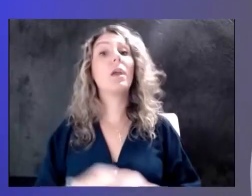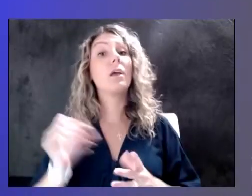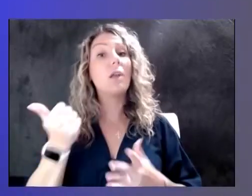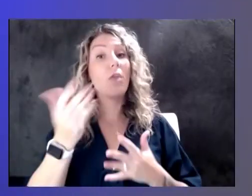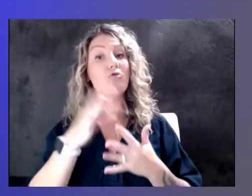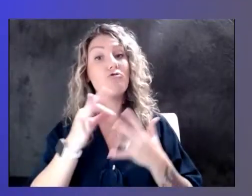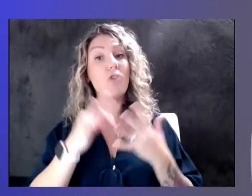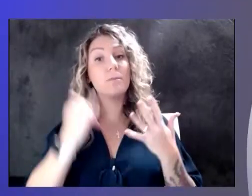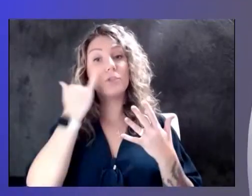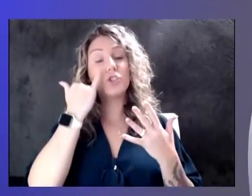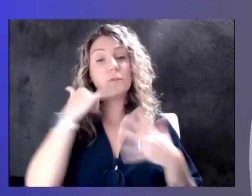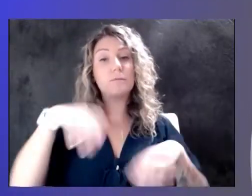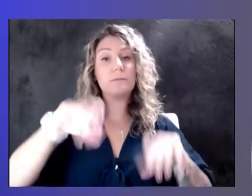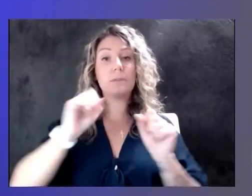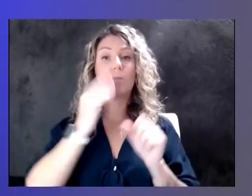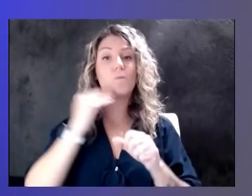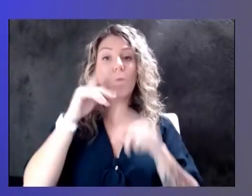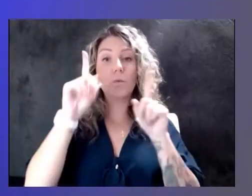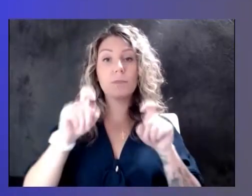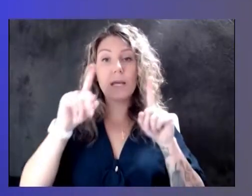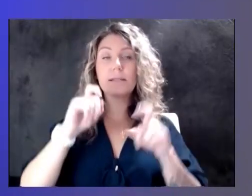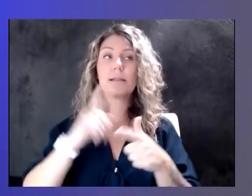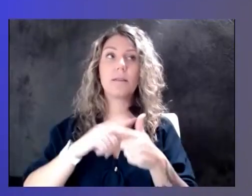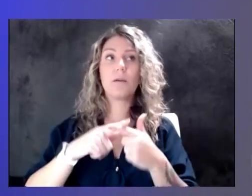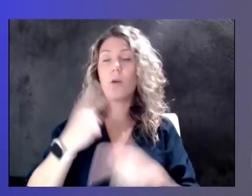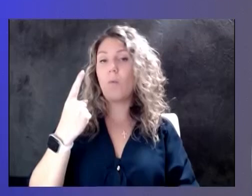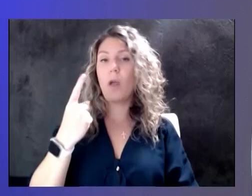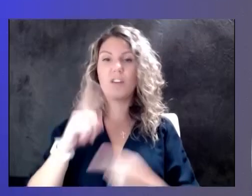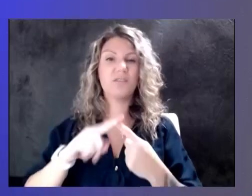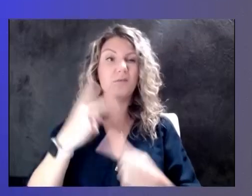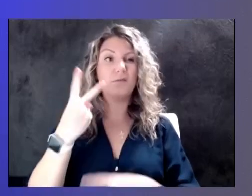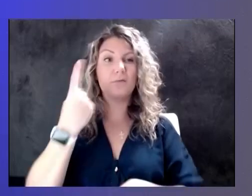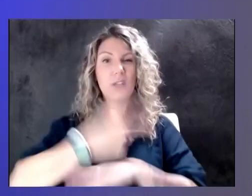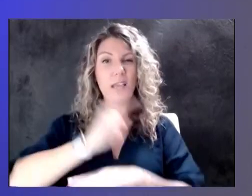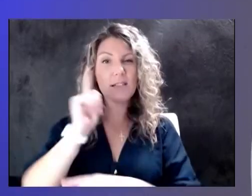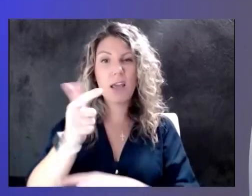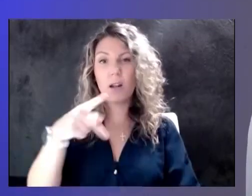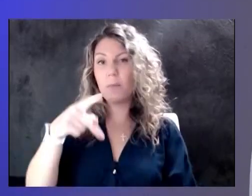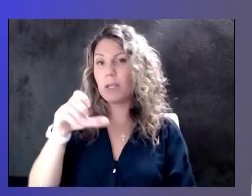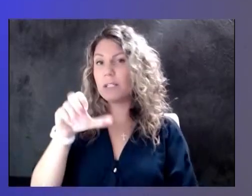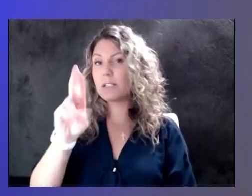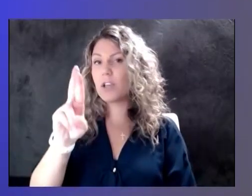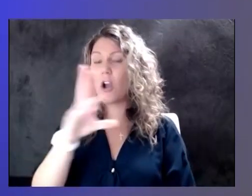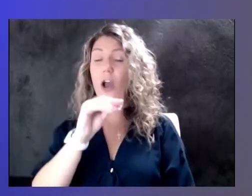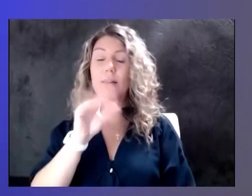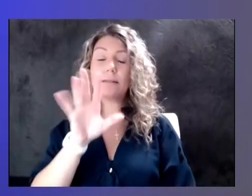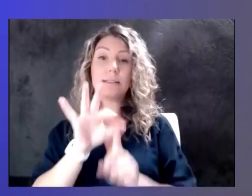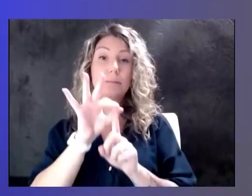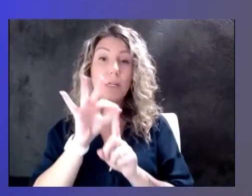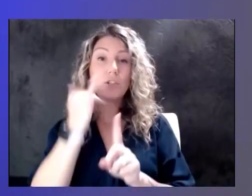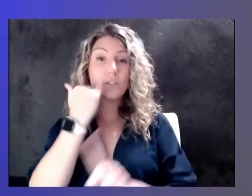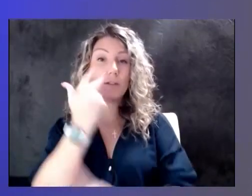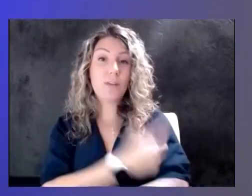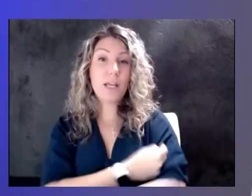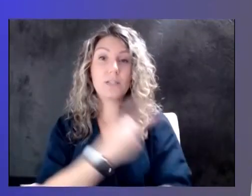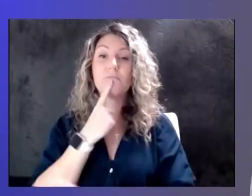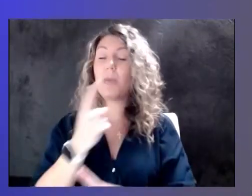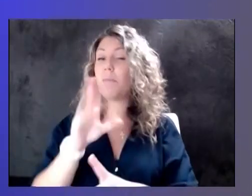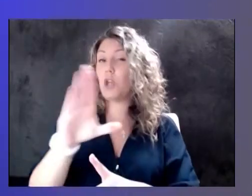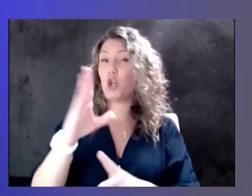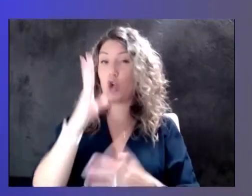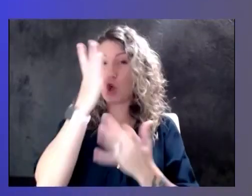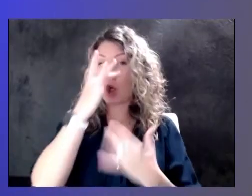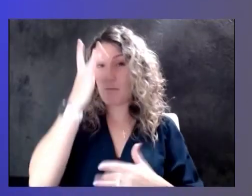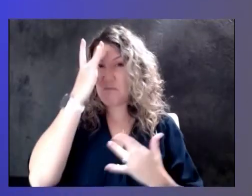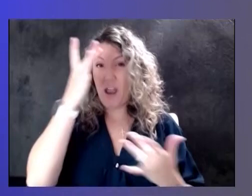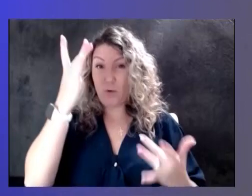home test and then it was a day or two later and you took the PCR, especially if you're vaccinated, you might have actually cleared that virus really quickly. So